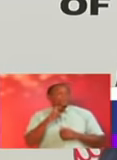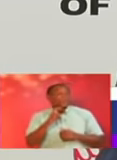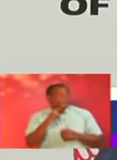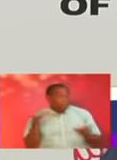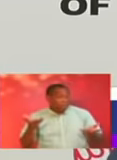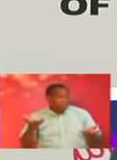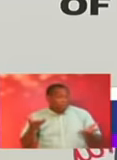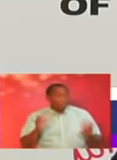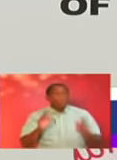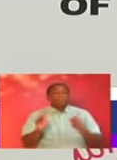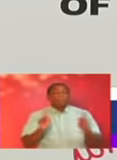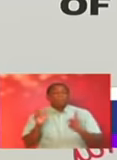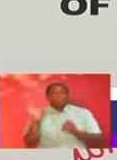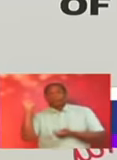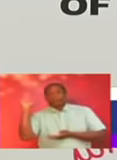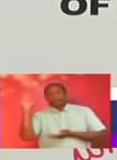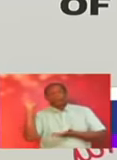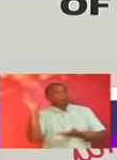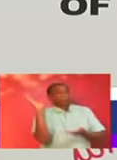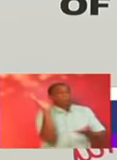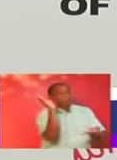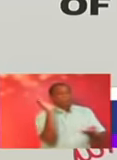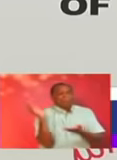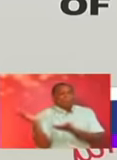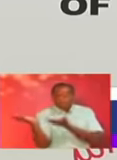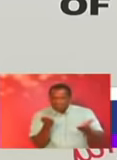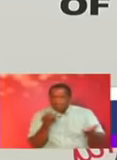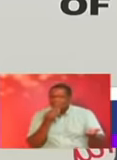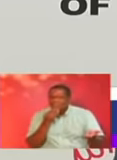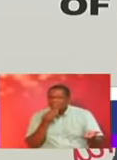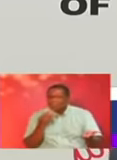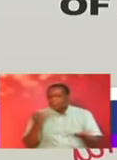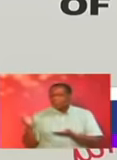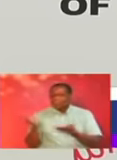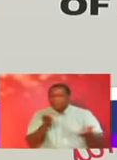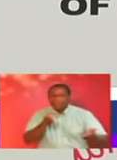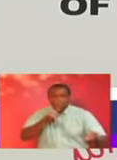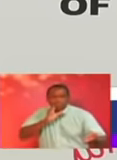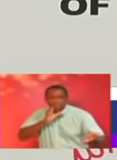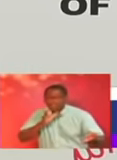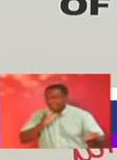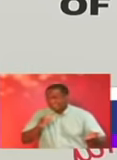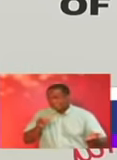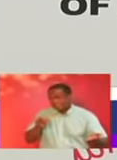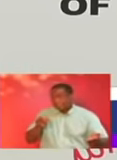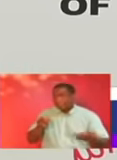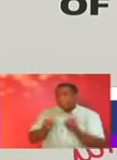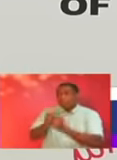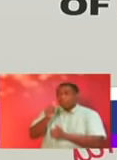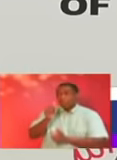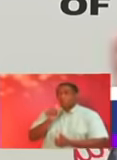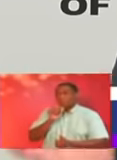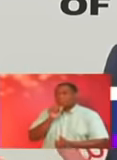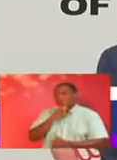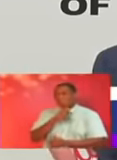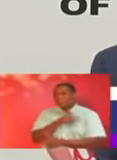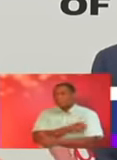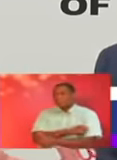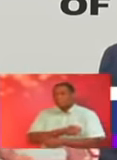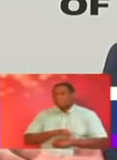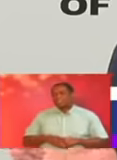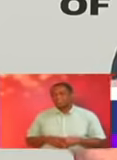And you have customers without masks now talking. You have the Delta variant conversation, other